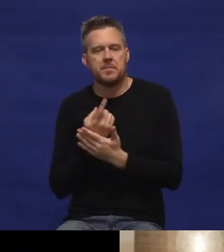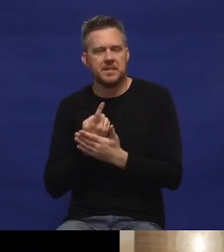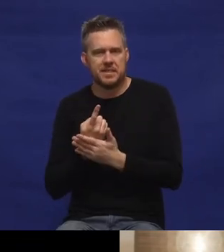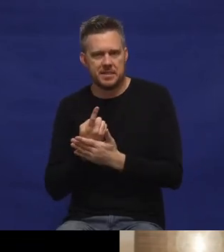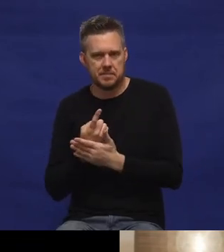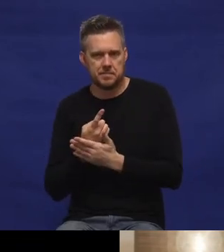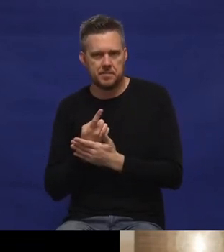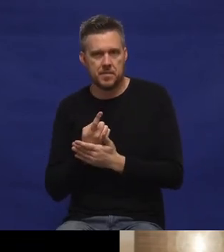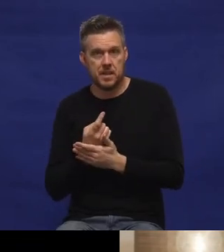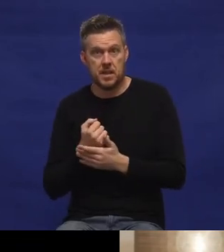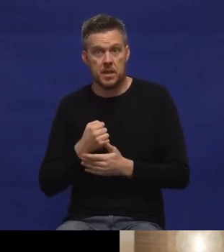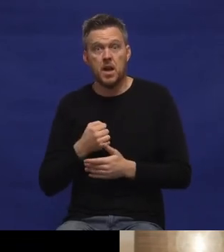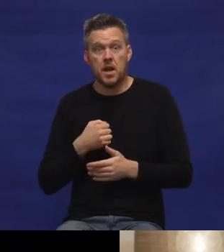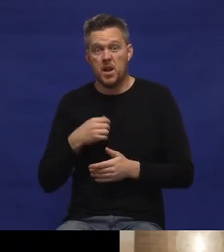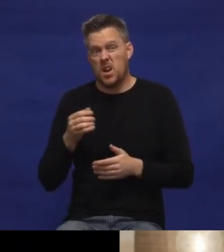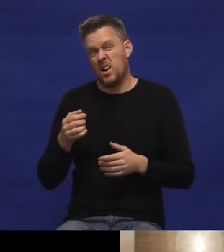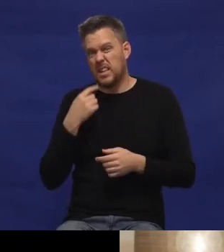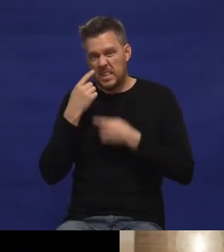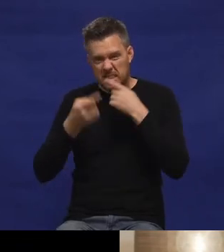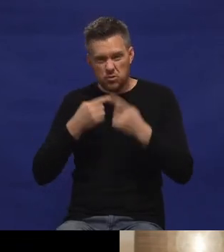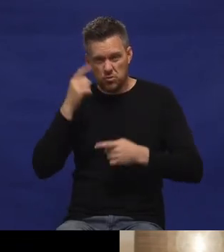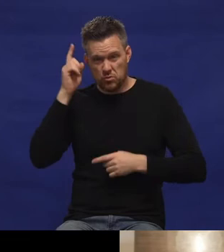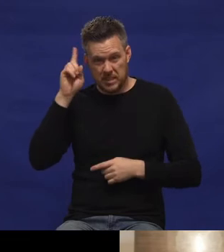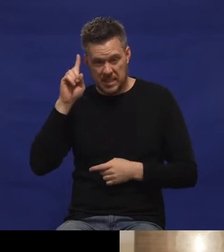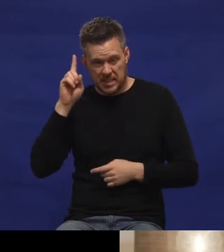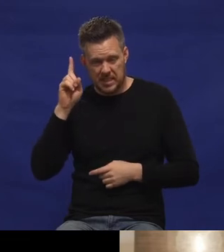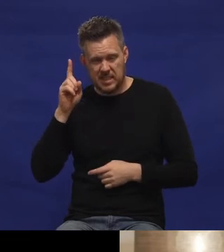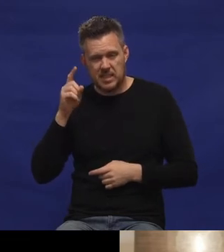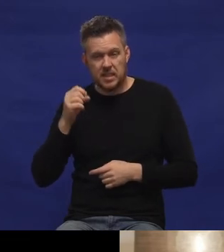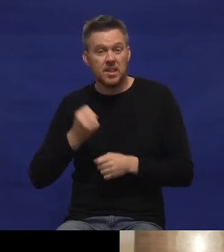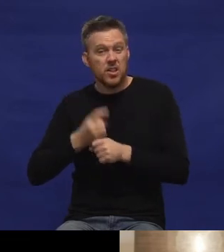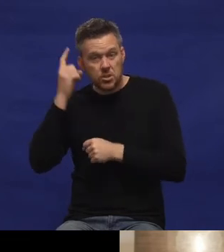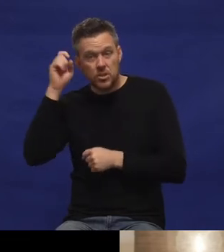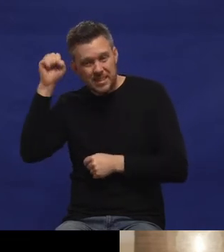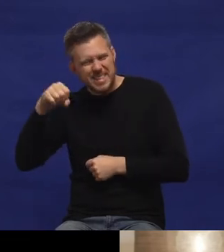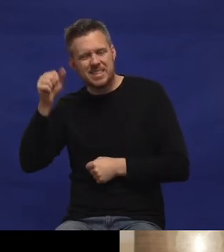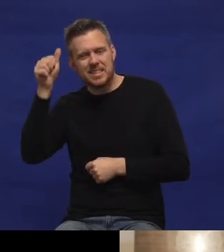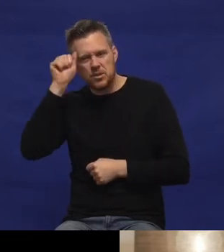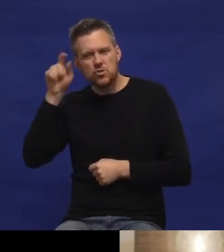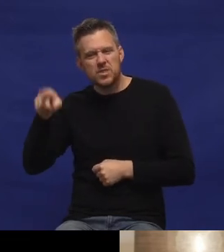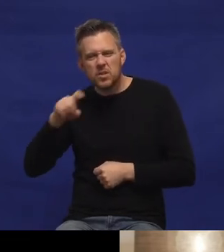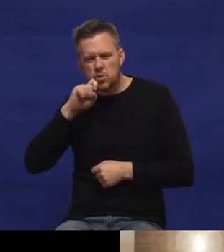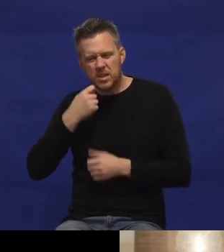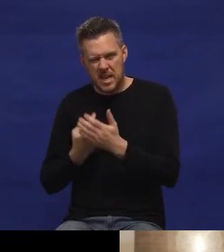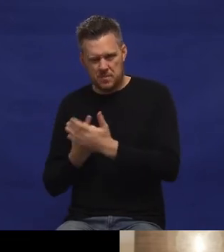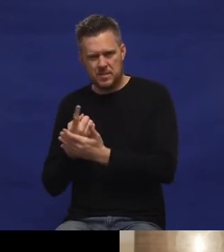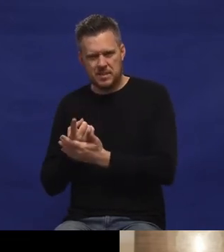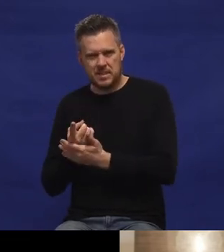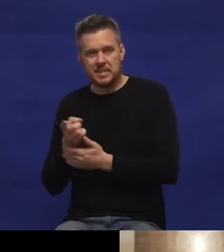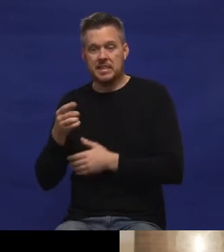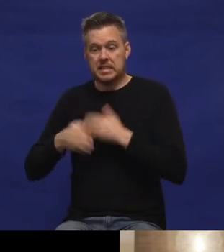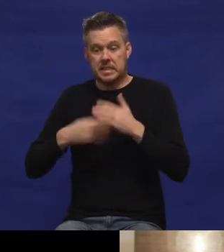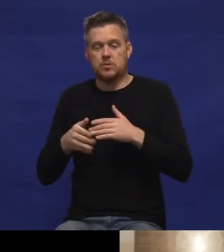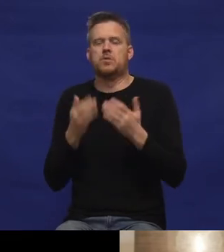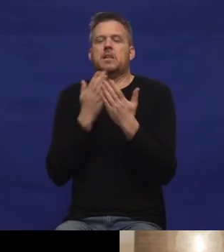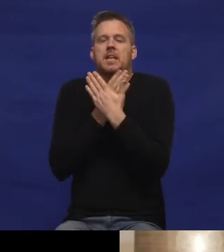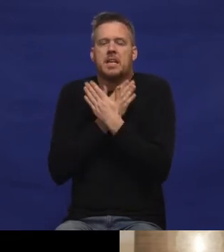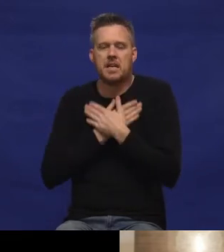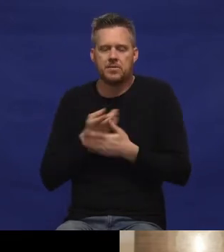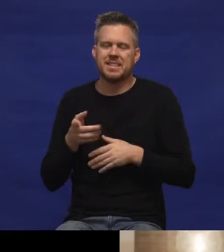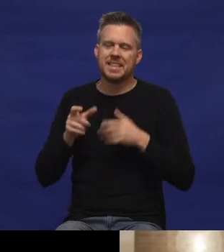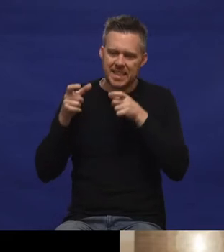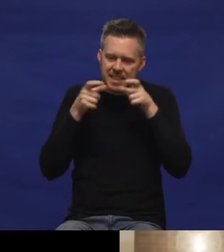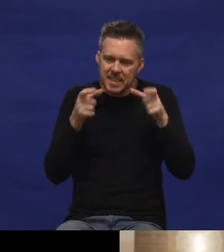this particular service that not only did God know about it and God continue to love them and look after them and care for them, but that